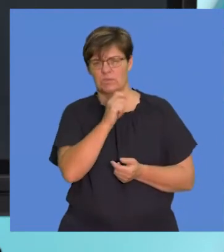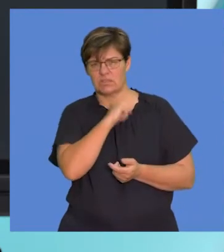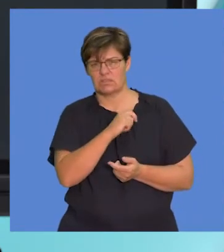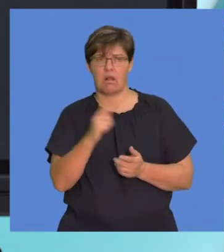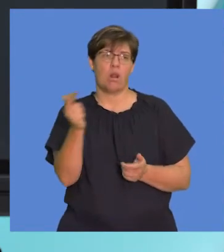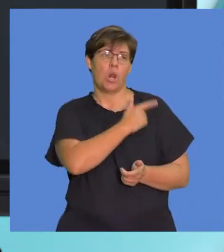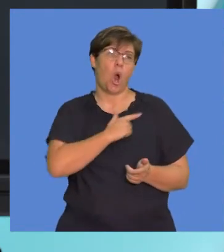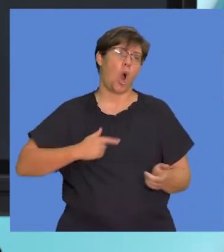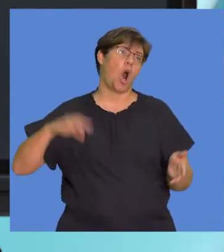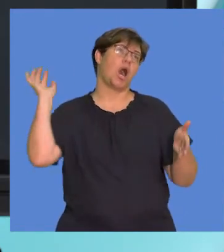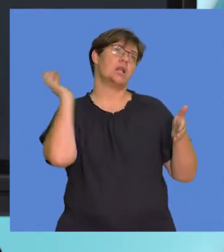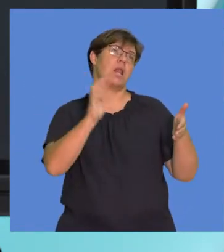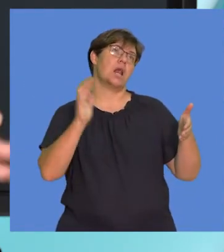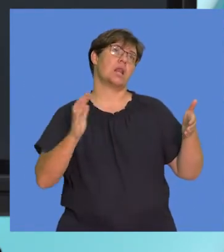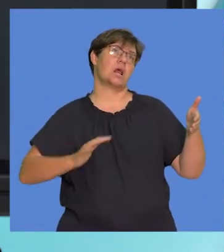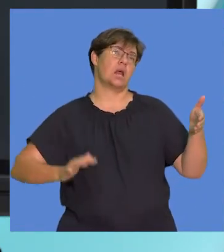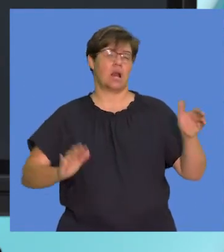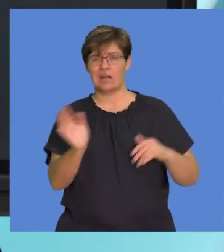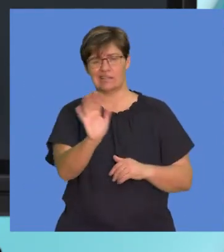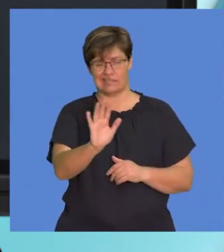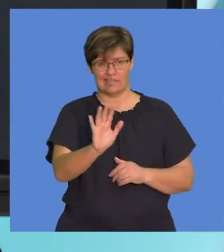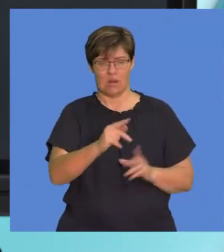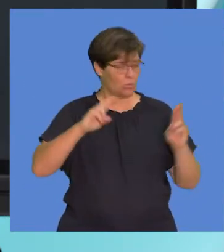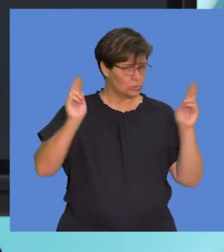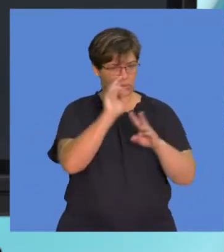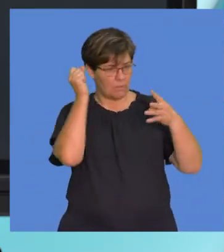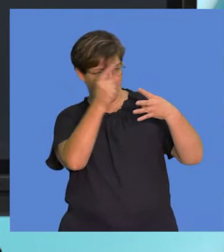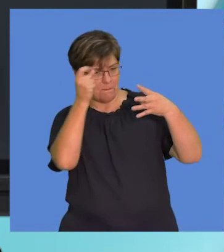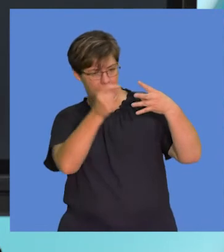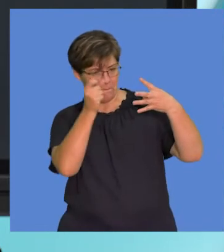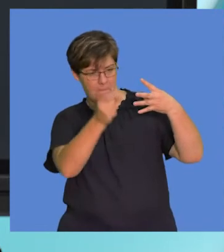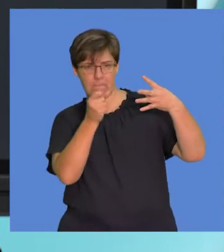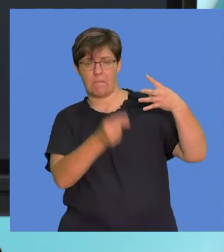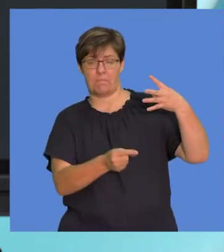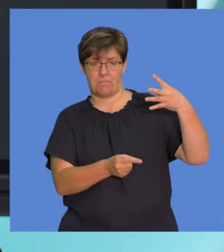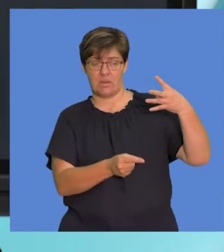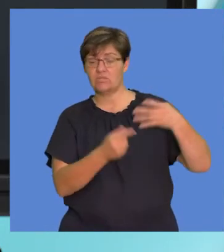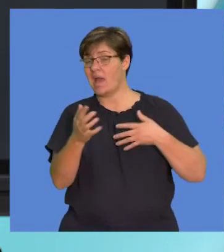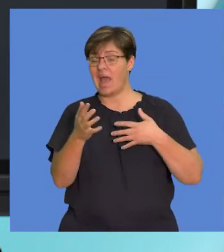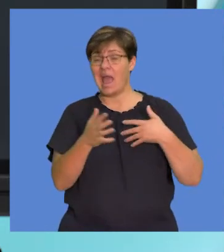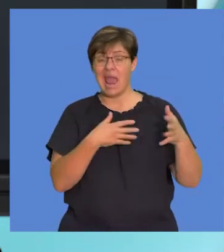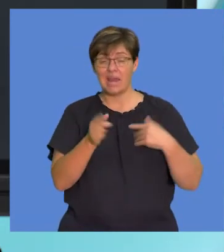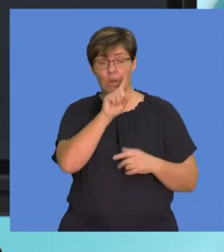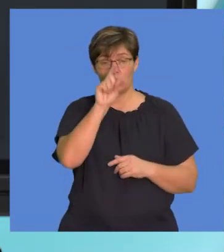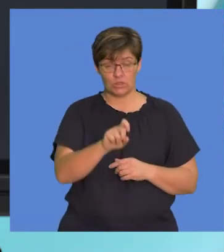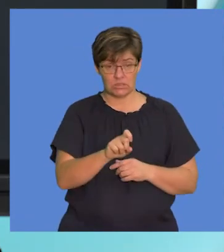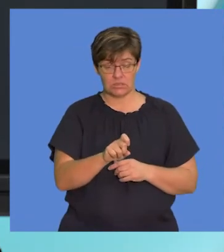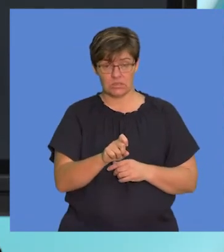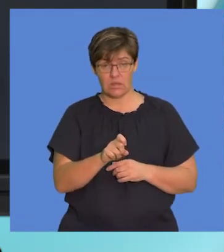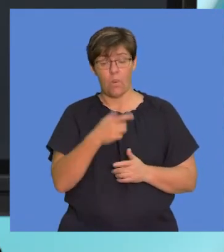simple facts. You don't write a long essay. Just be straight and short and brief to the point, because it says for any case,